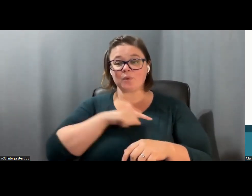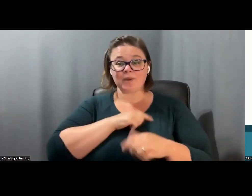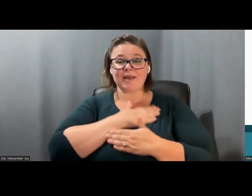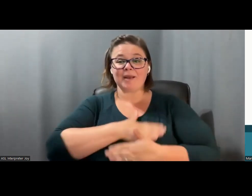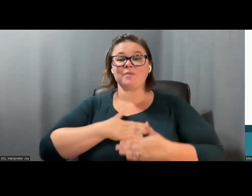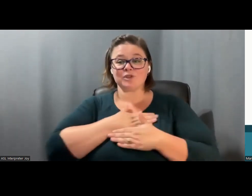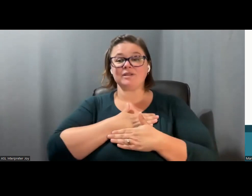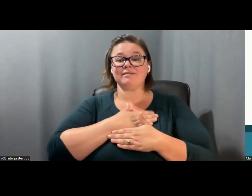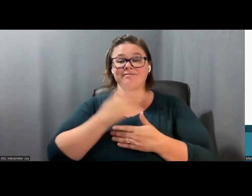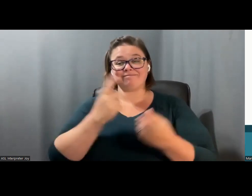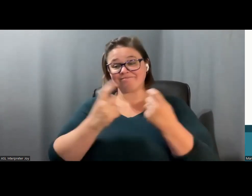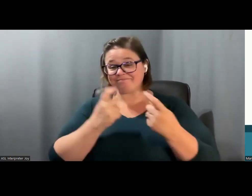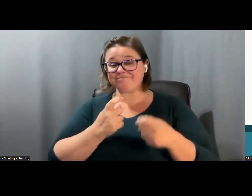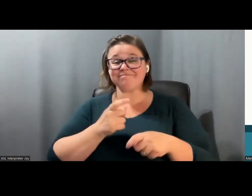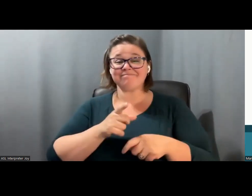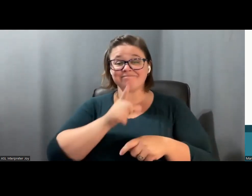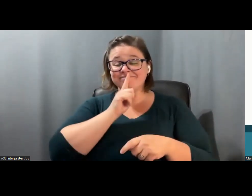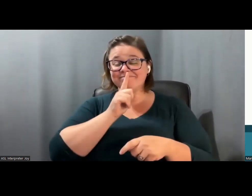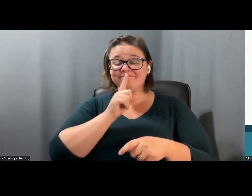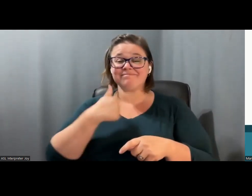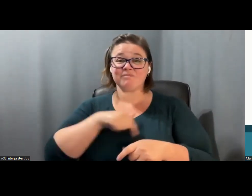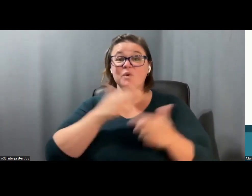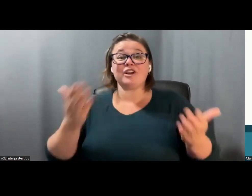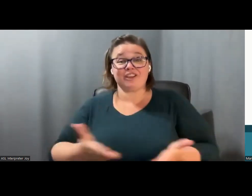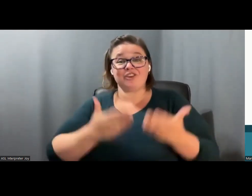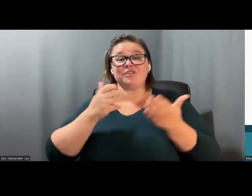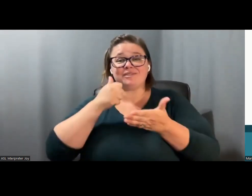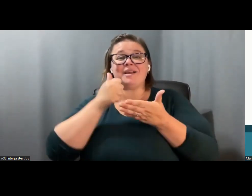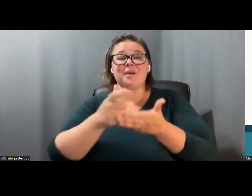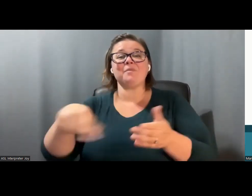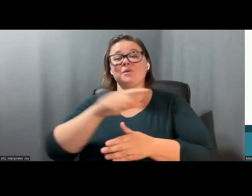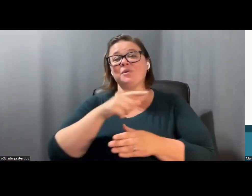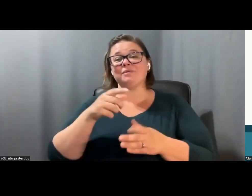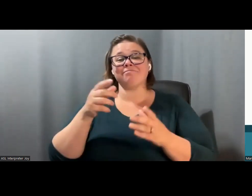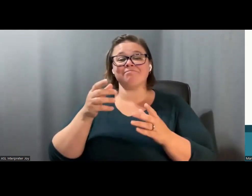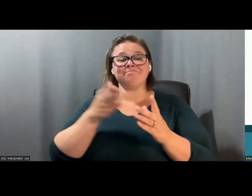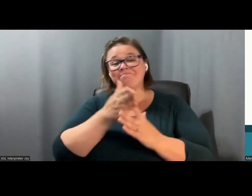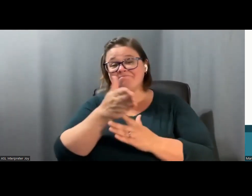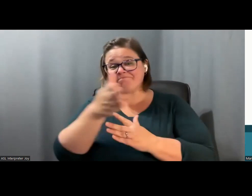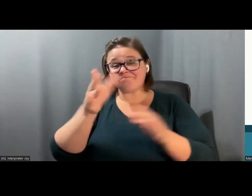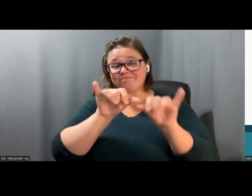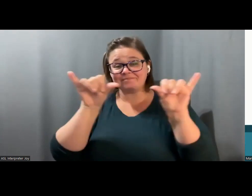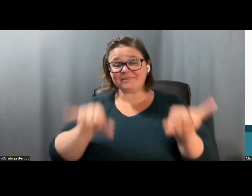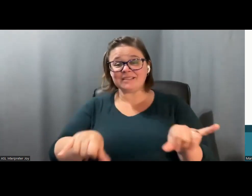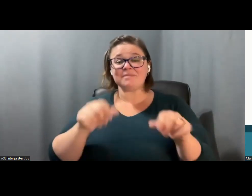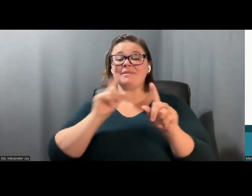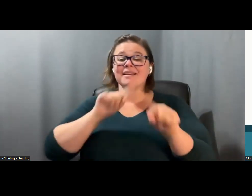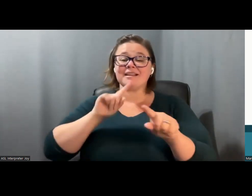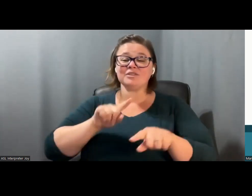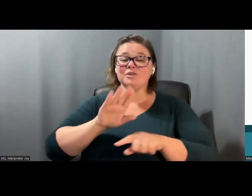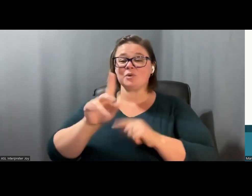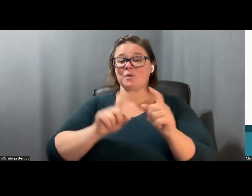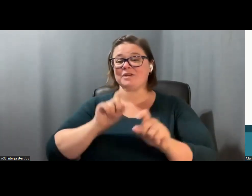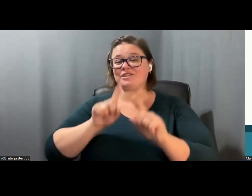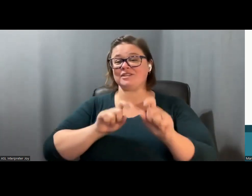those questions, and we exist to help you navigate the systems and answer the questions that you have.